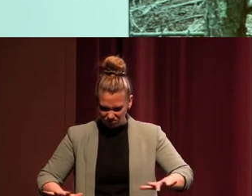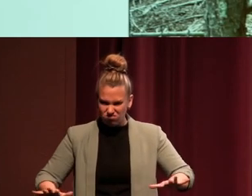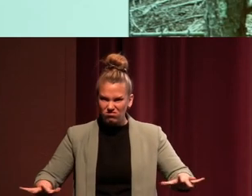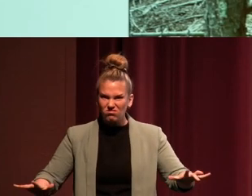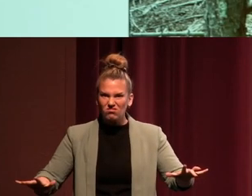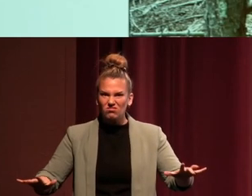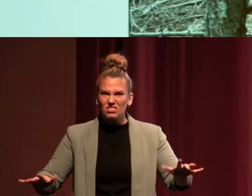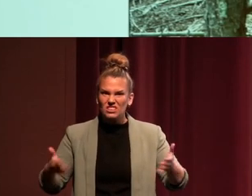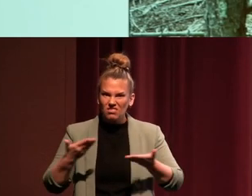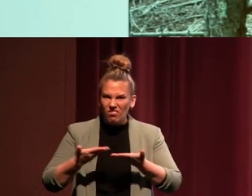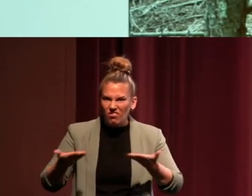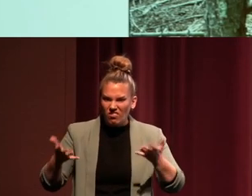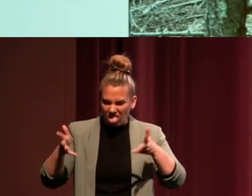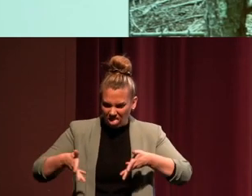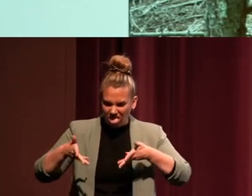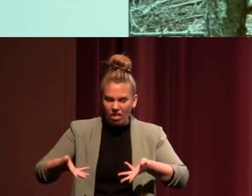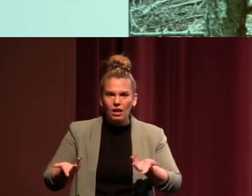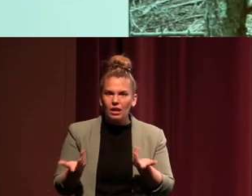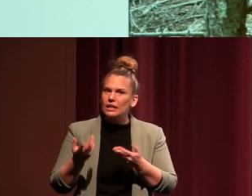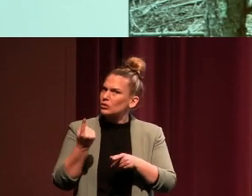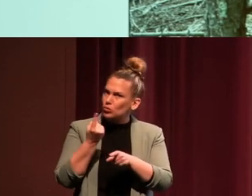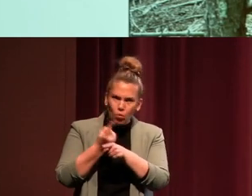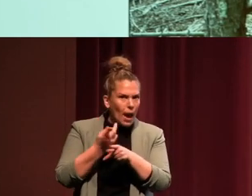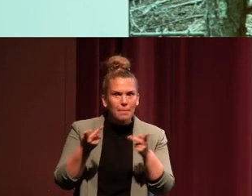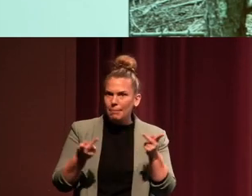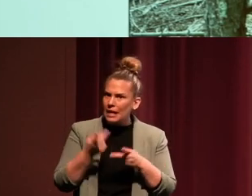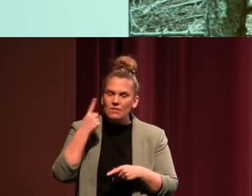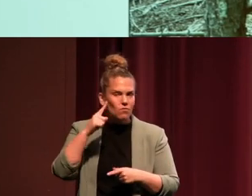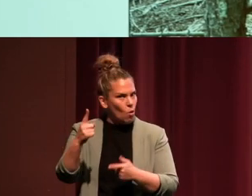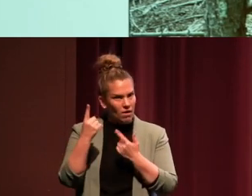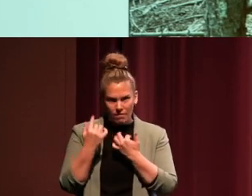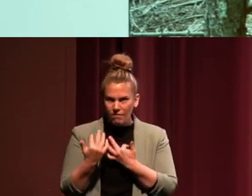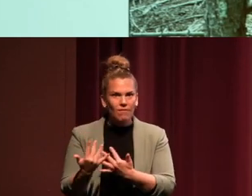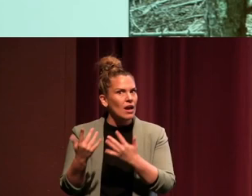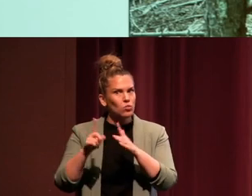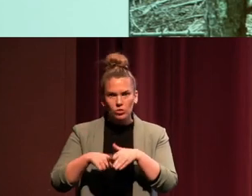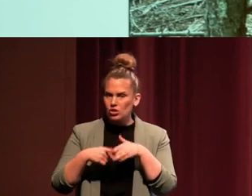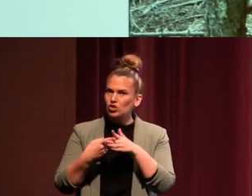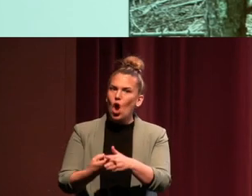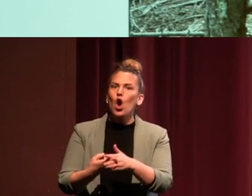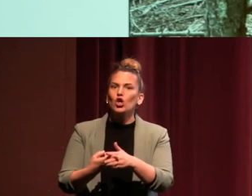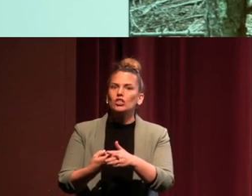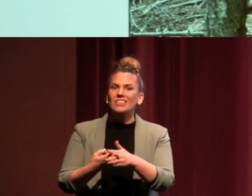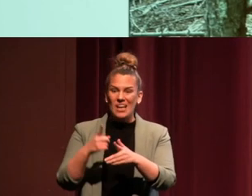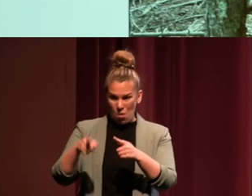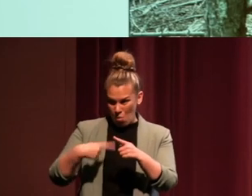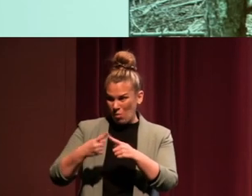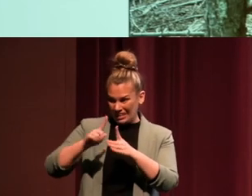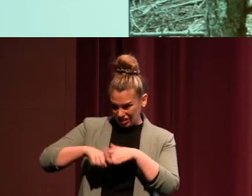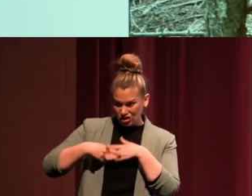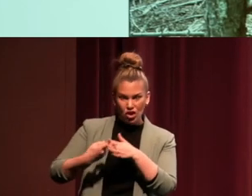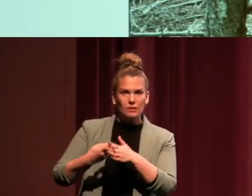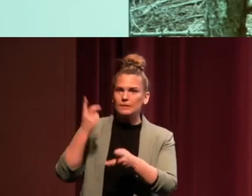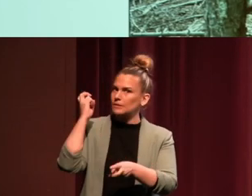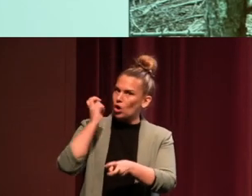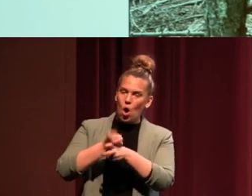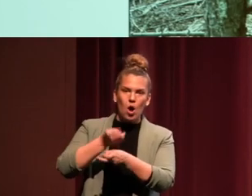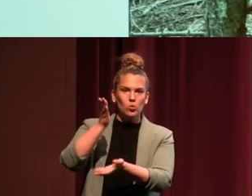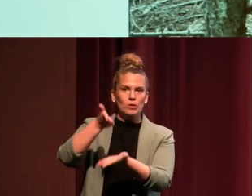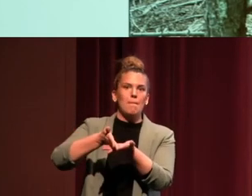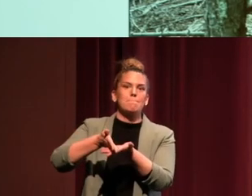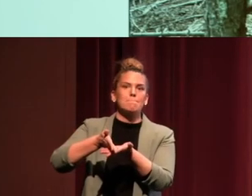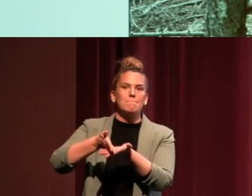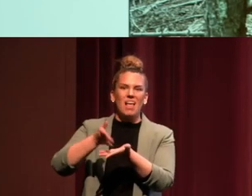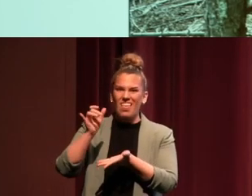It needs the right conditions to get a fire going, but when a fire does get going, it's pretty hard to stop. And that's the